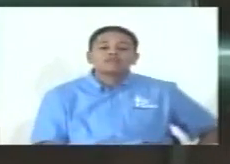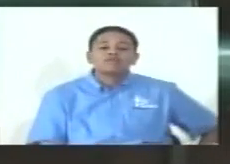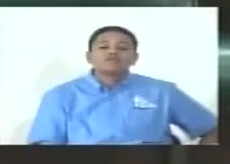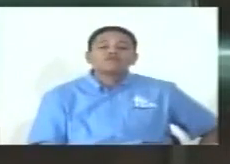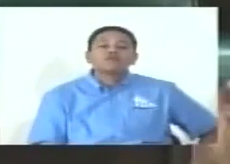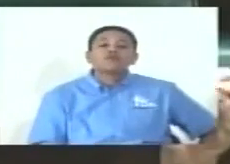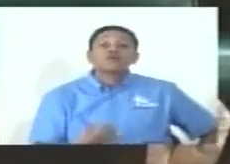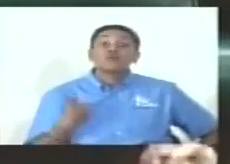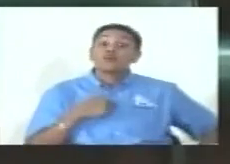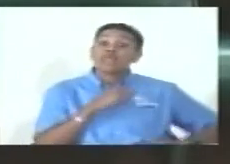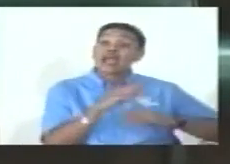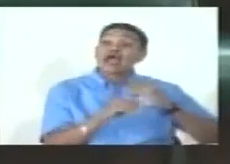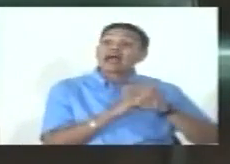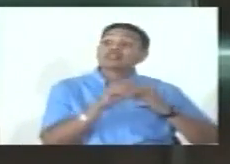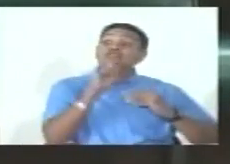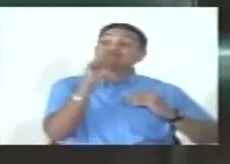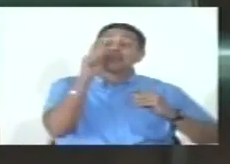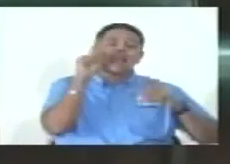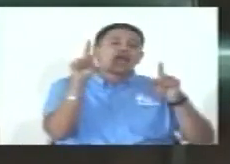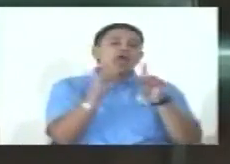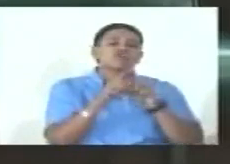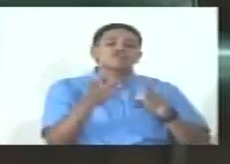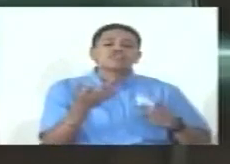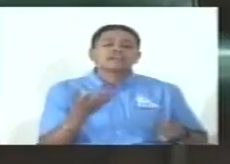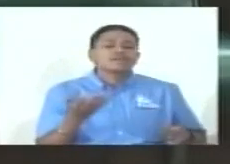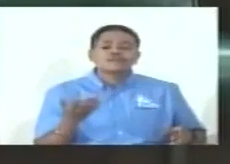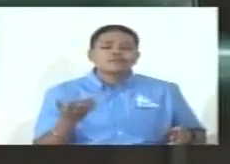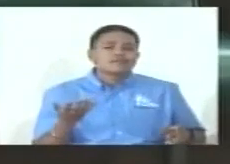We also agreed that